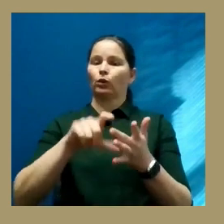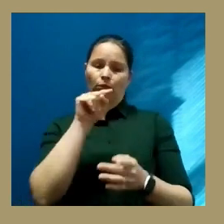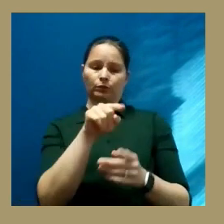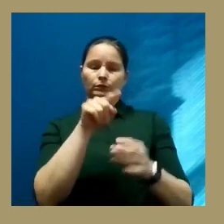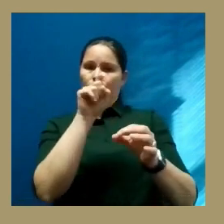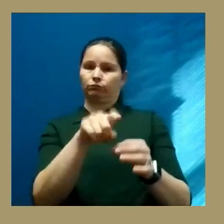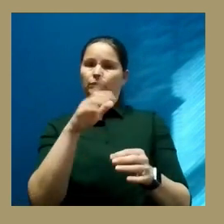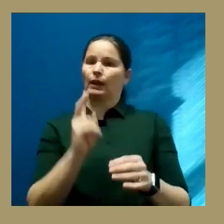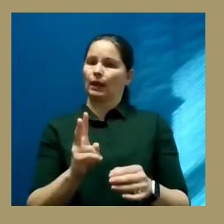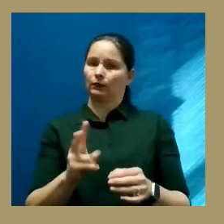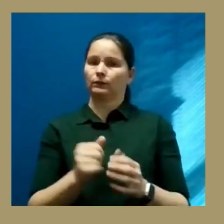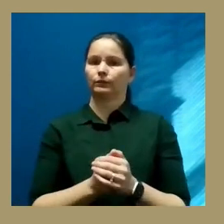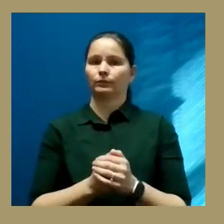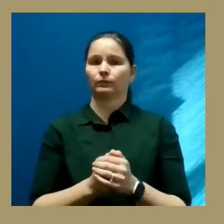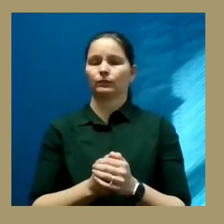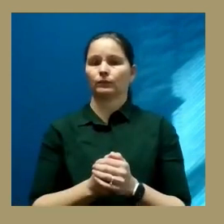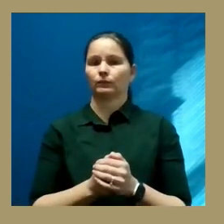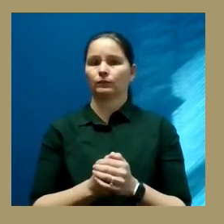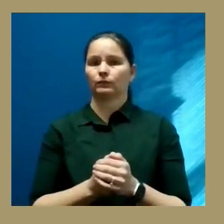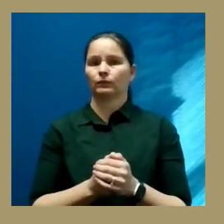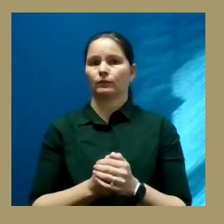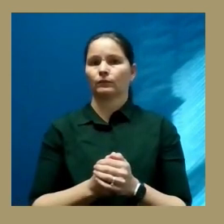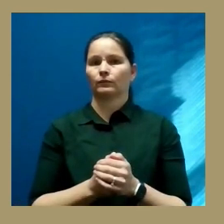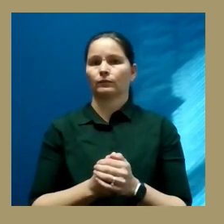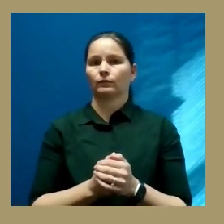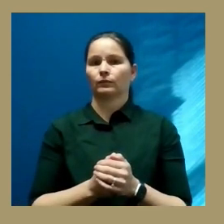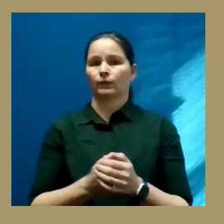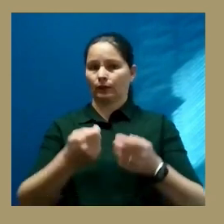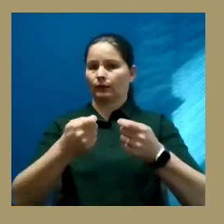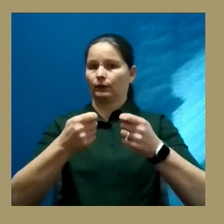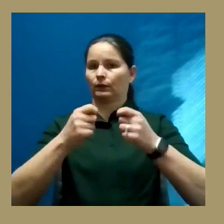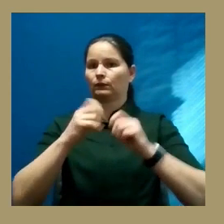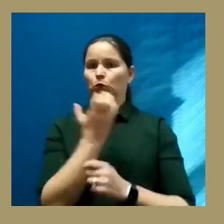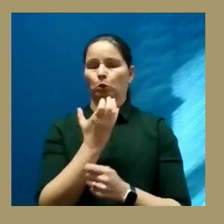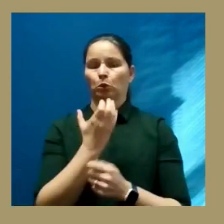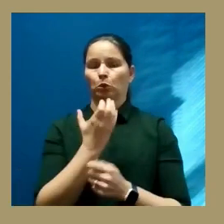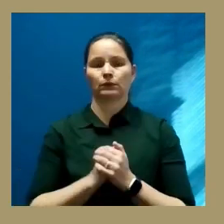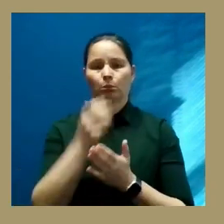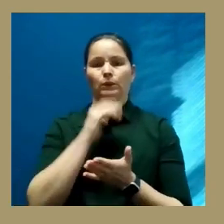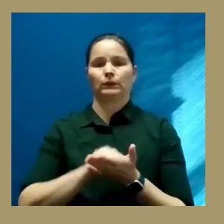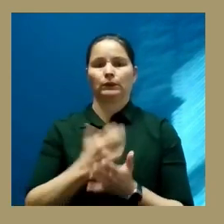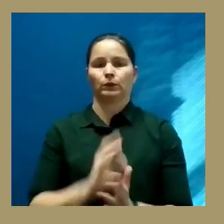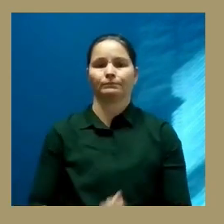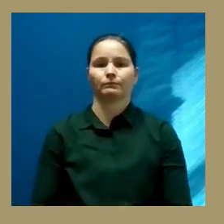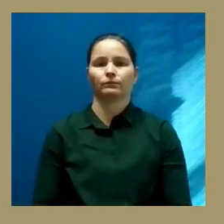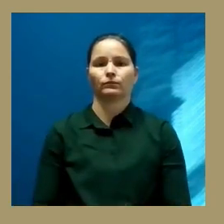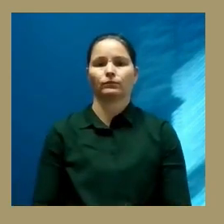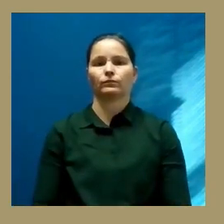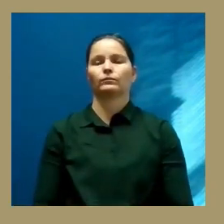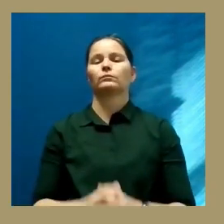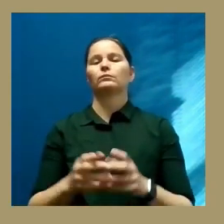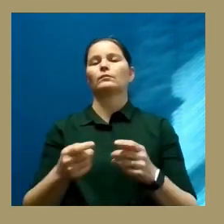apps. They would then be greeted, my apologies. They will then be